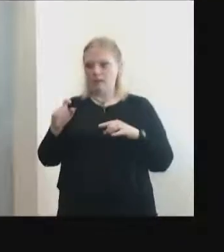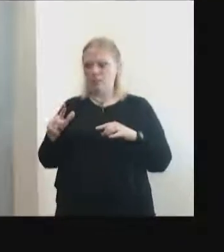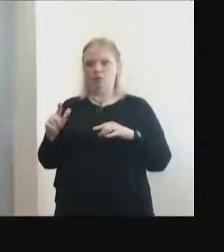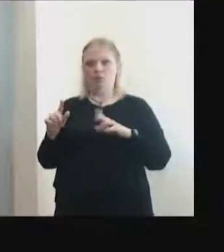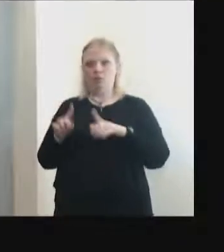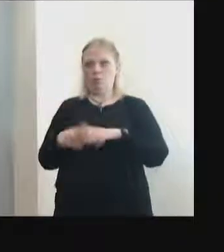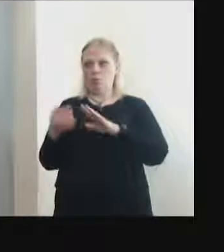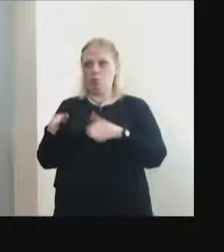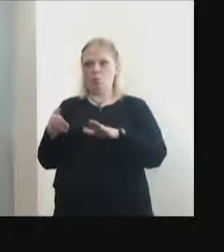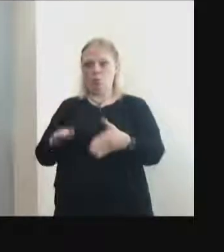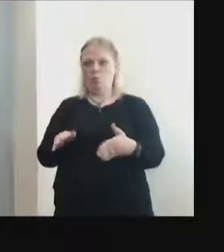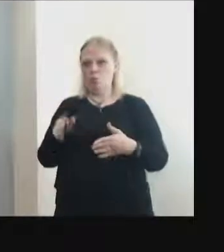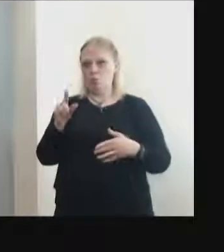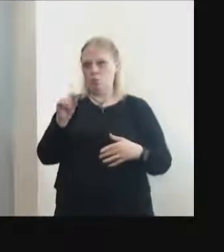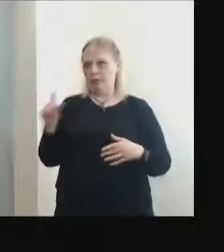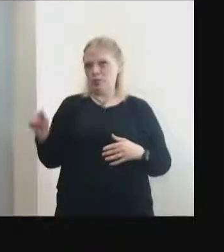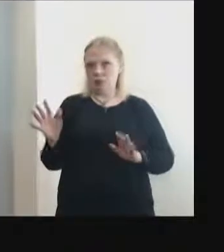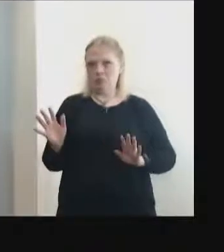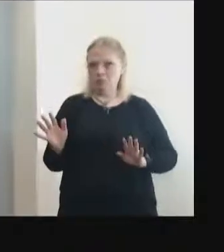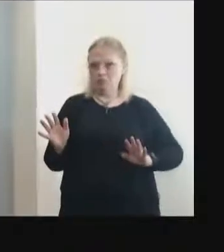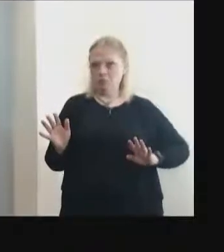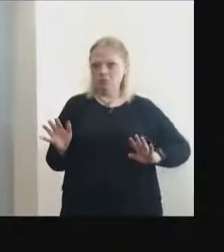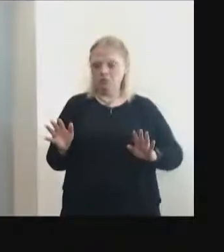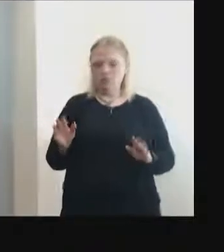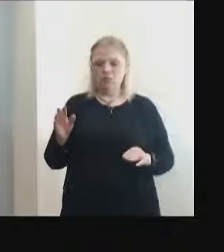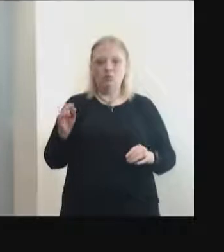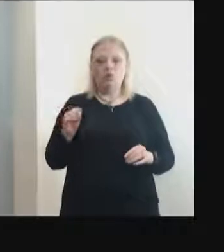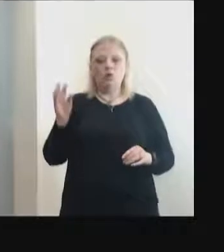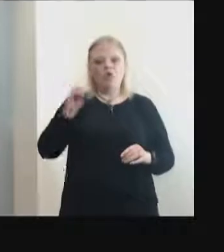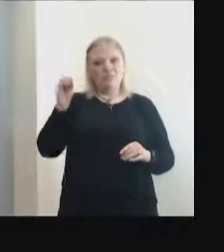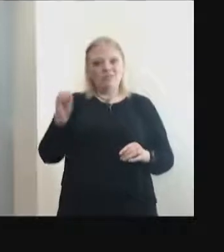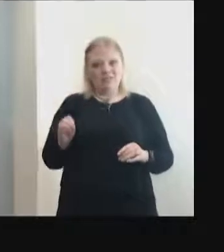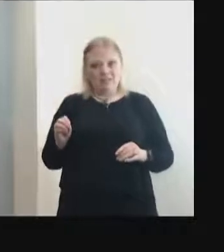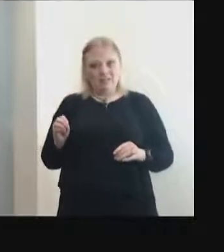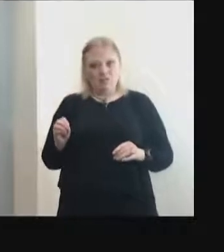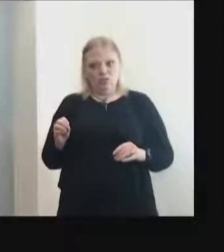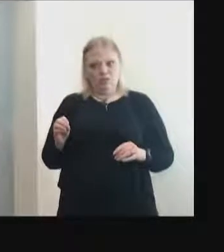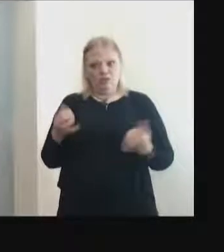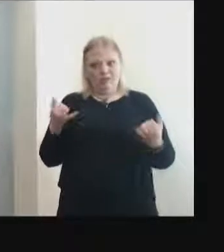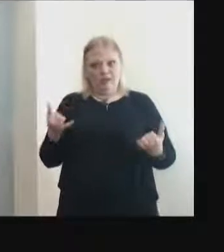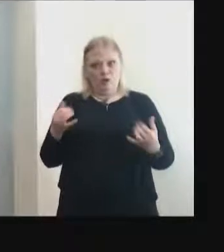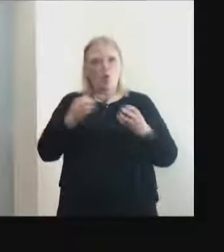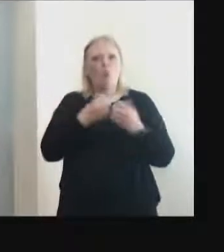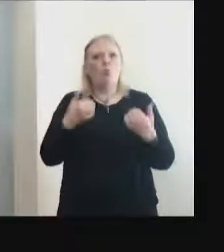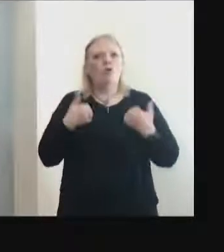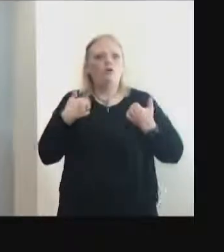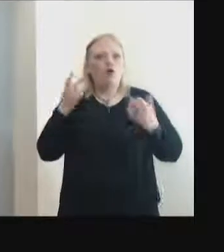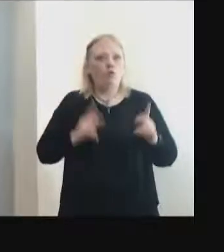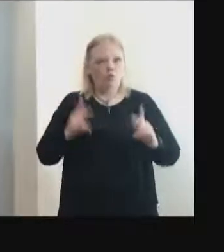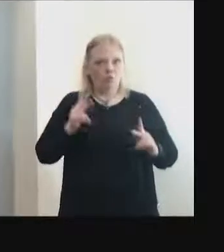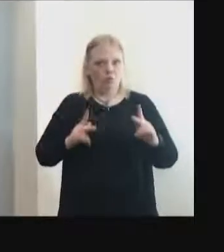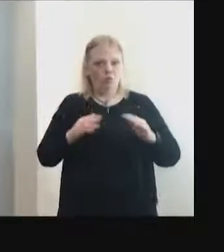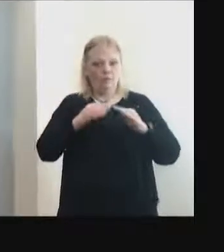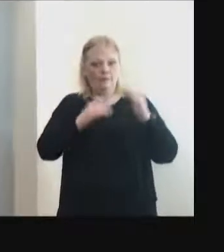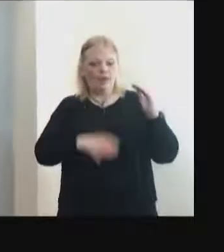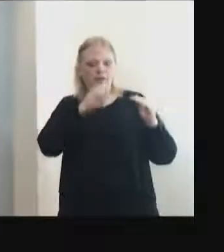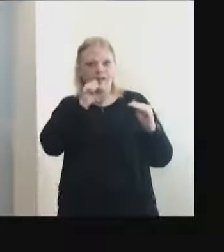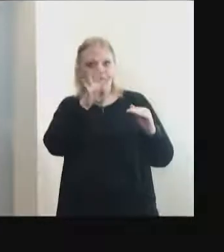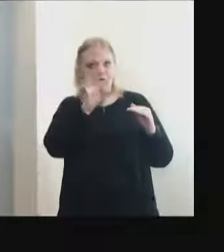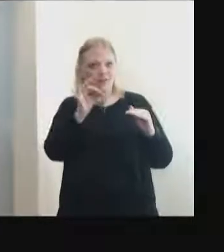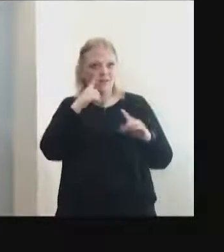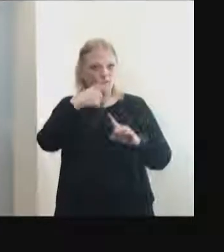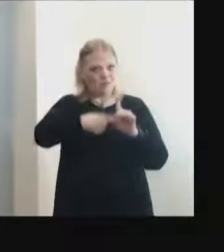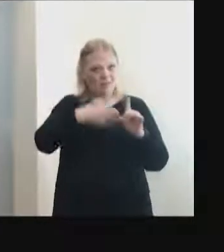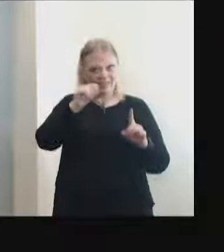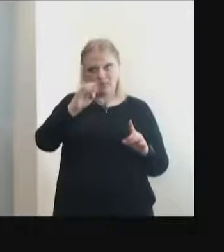in April of 2020. So as a percentage of all the deaths, more younger people have died under the age of 49 in the month of